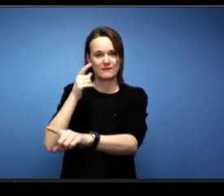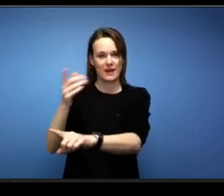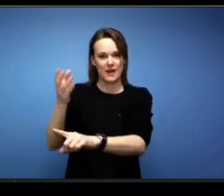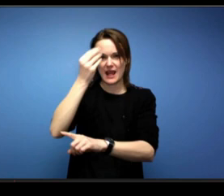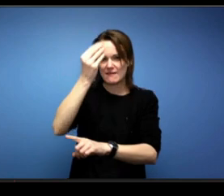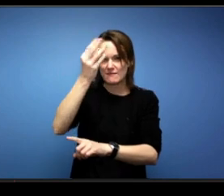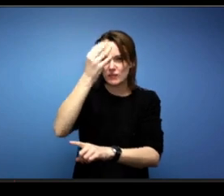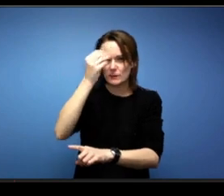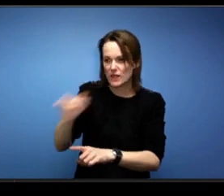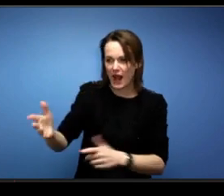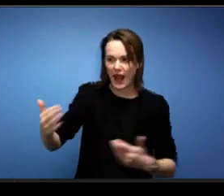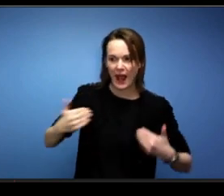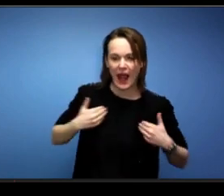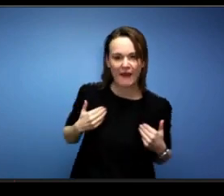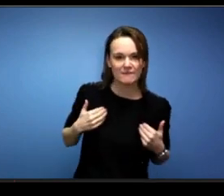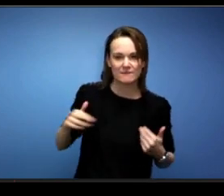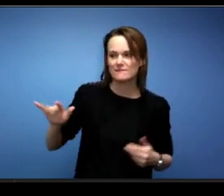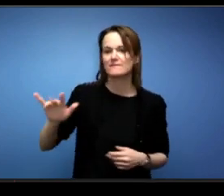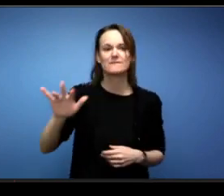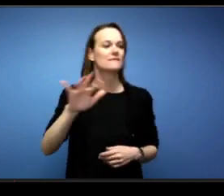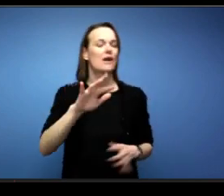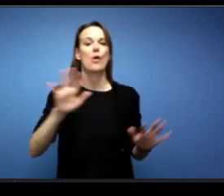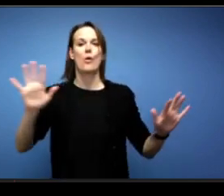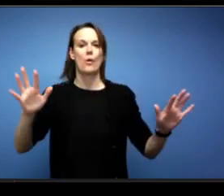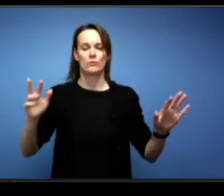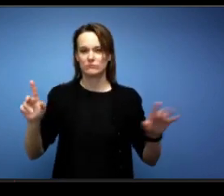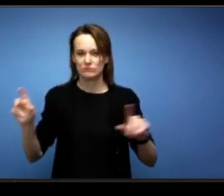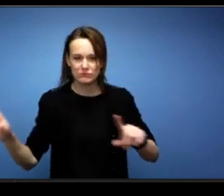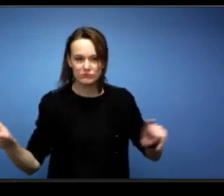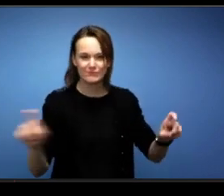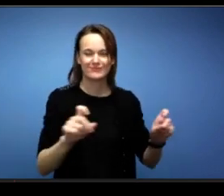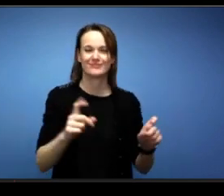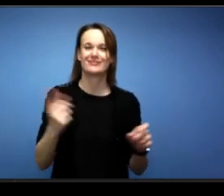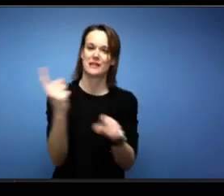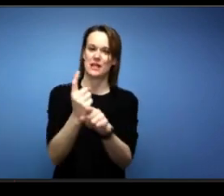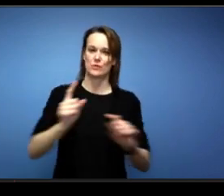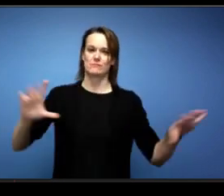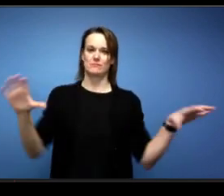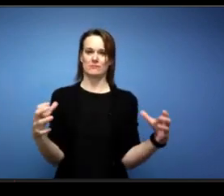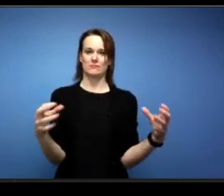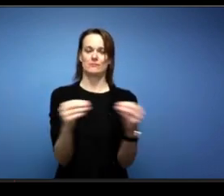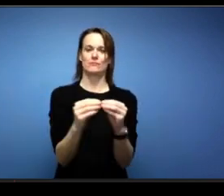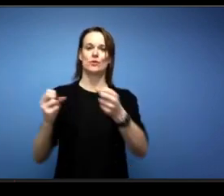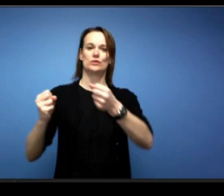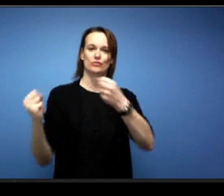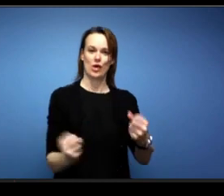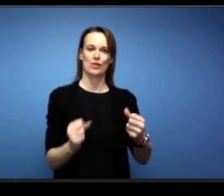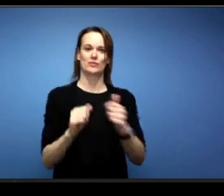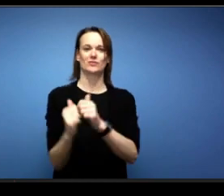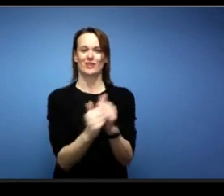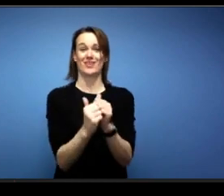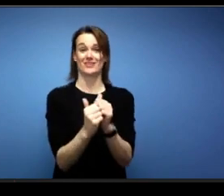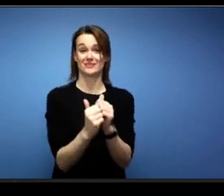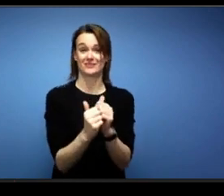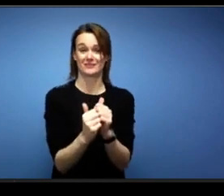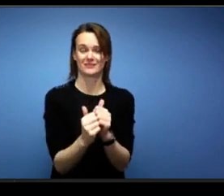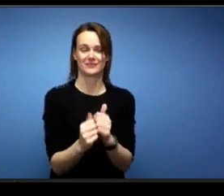might be looking for and you won't know until you ask. So I feel like we're all stronger when we come together and support each